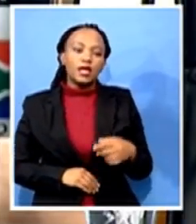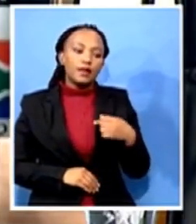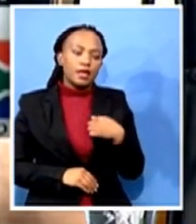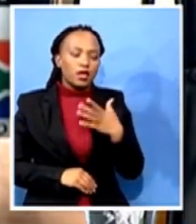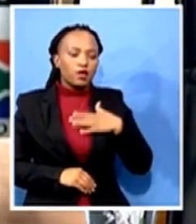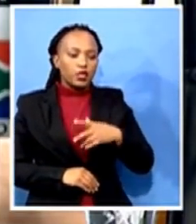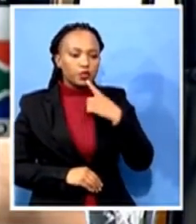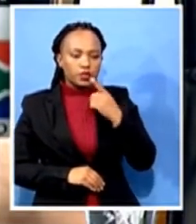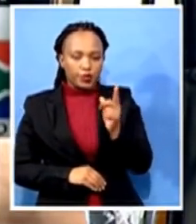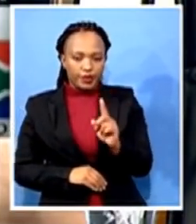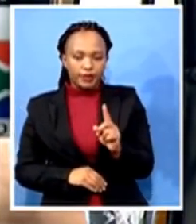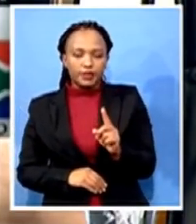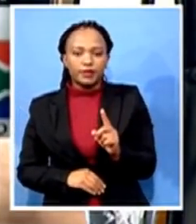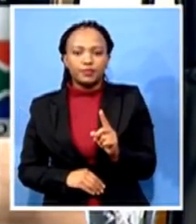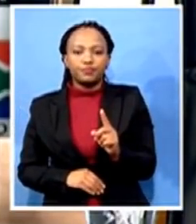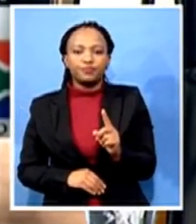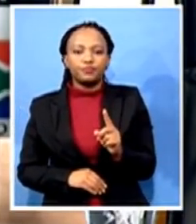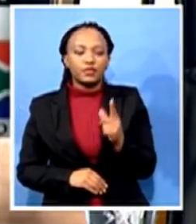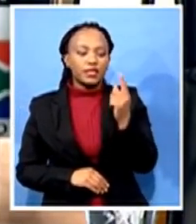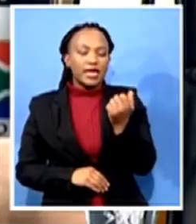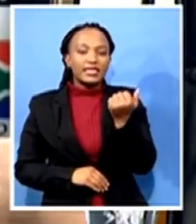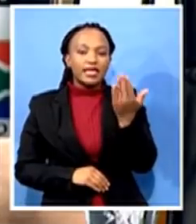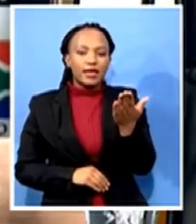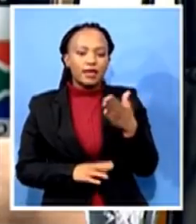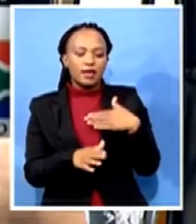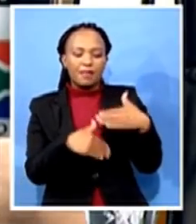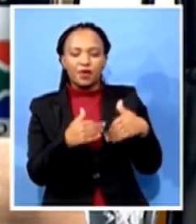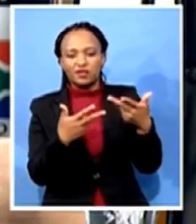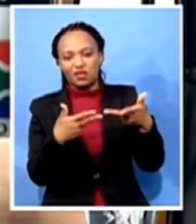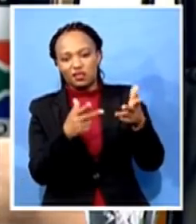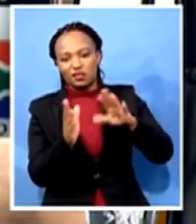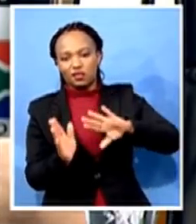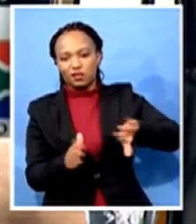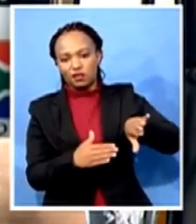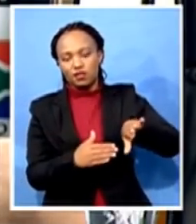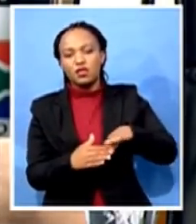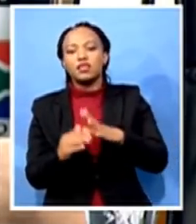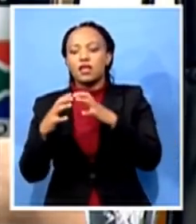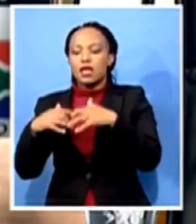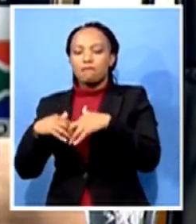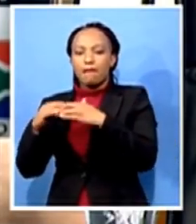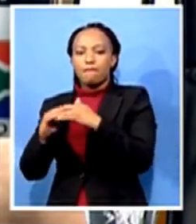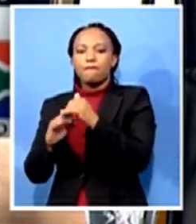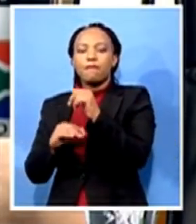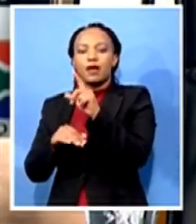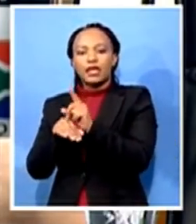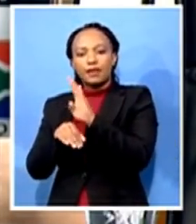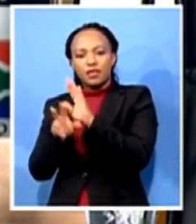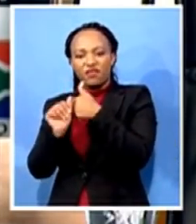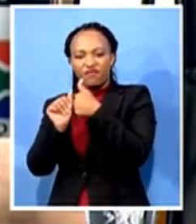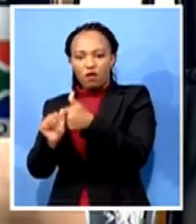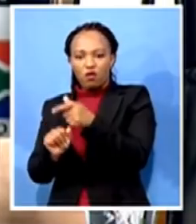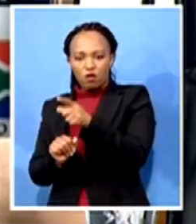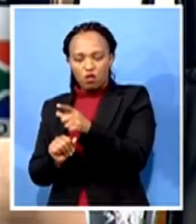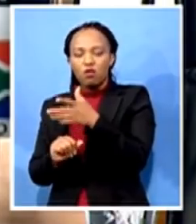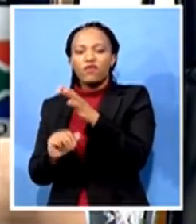was abandoned and the database was followed, there were requirements that were made by